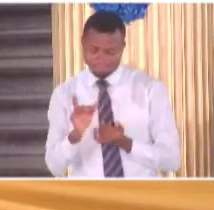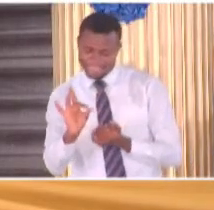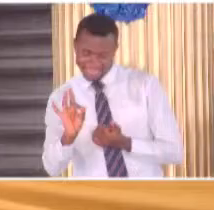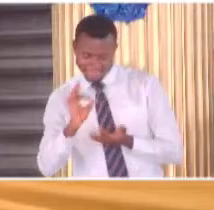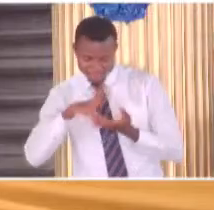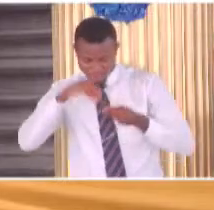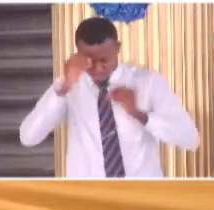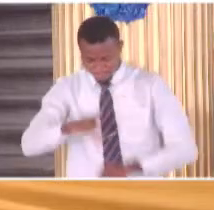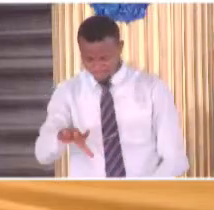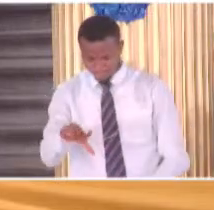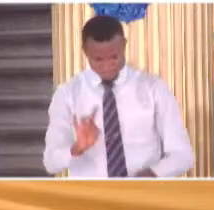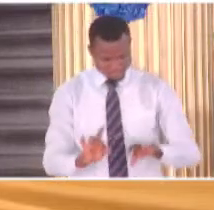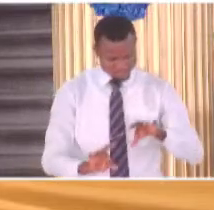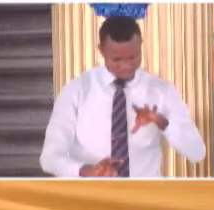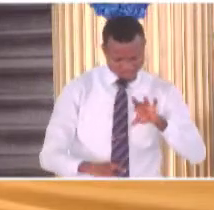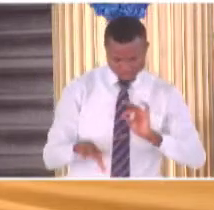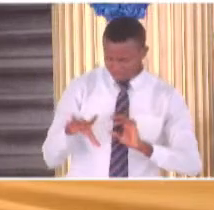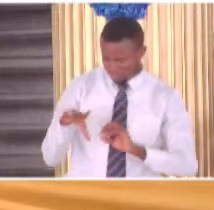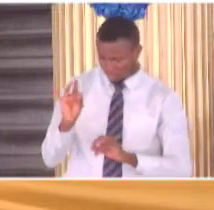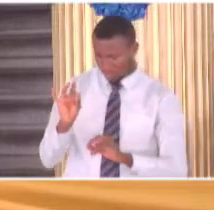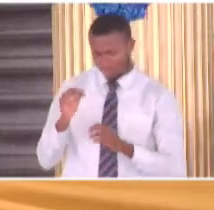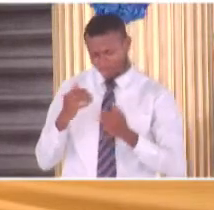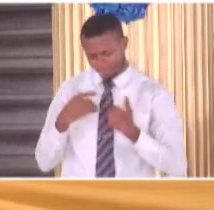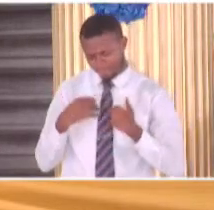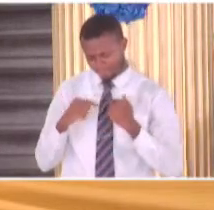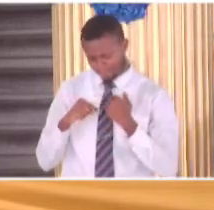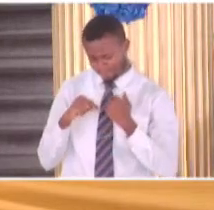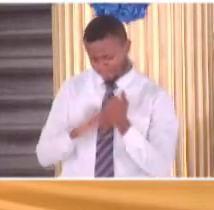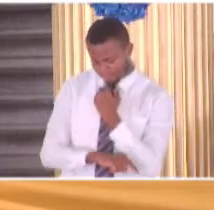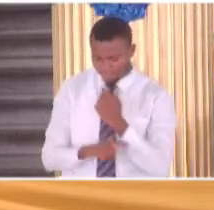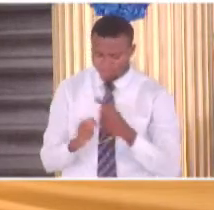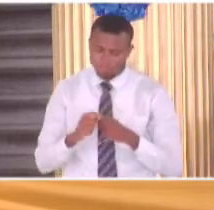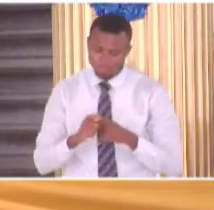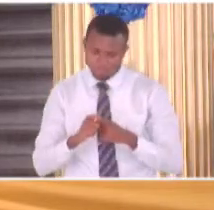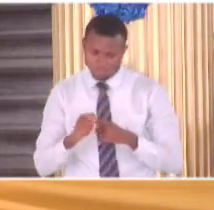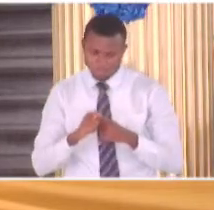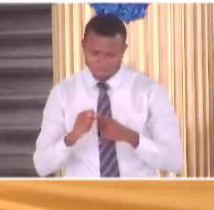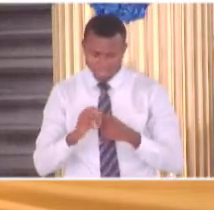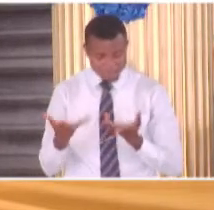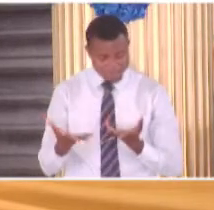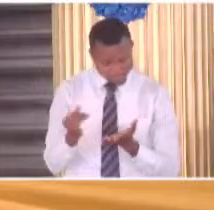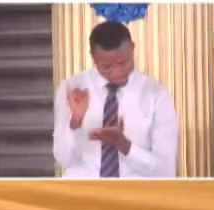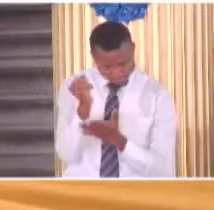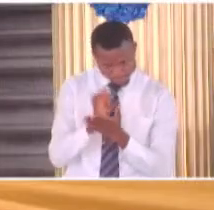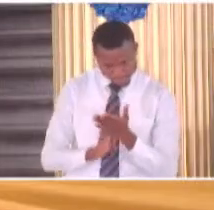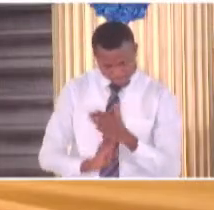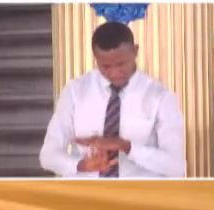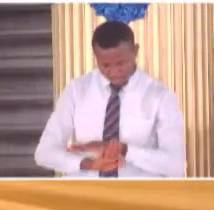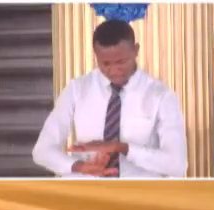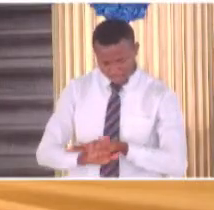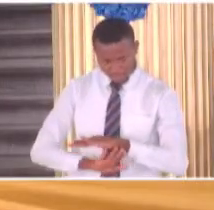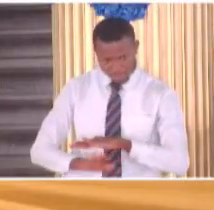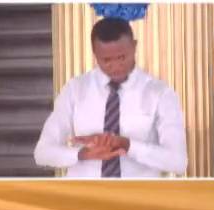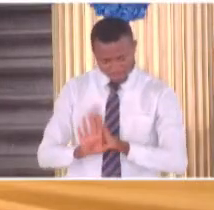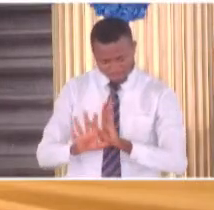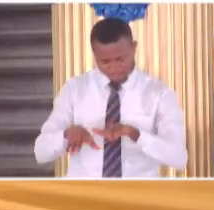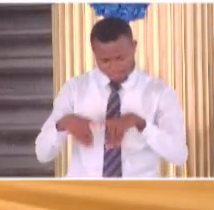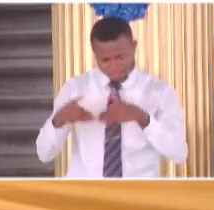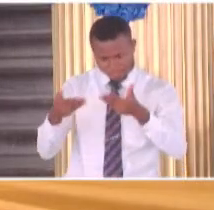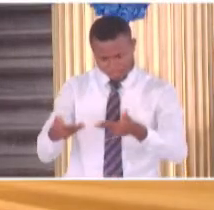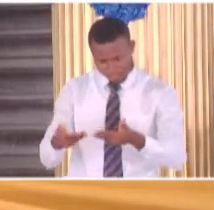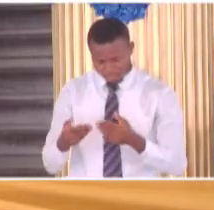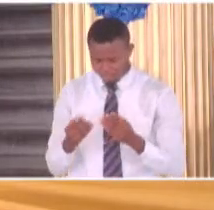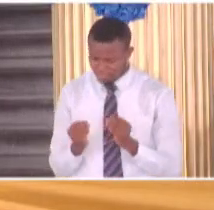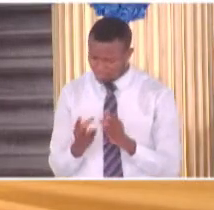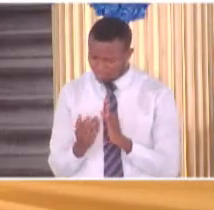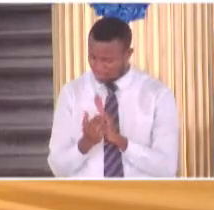were selected to undergo intensive training in art as a business, equipping them with